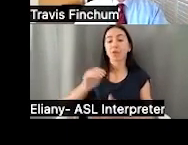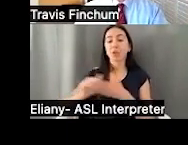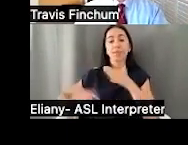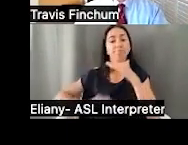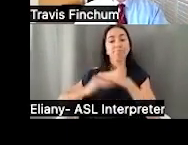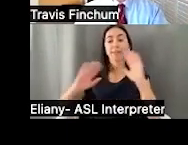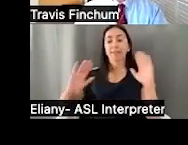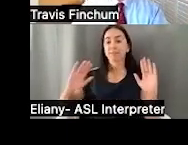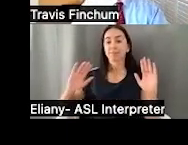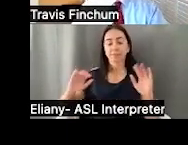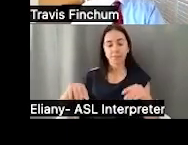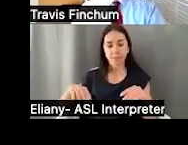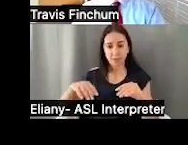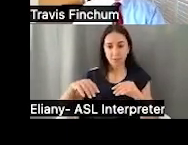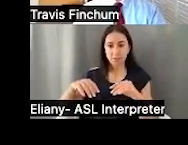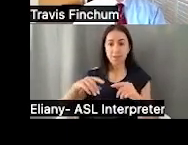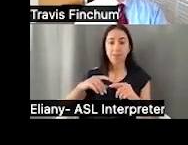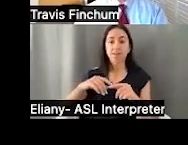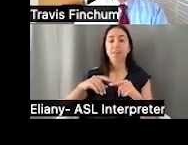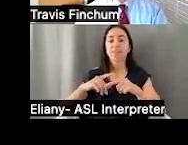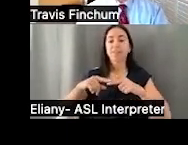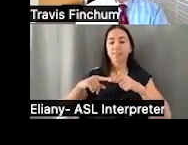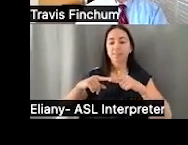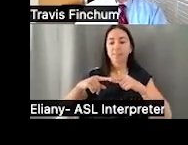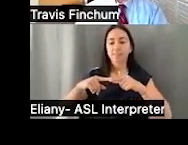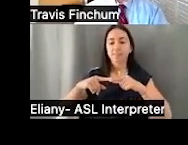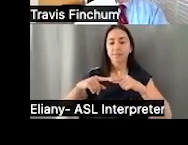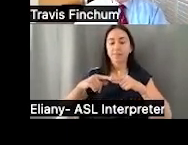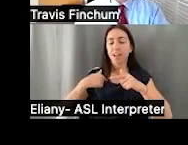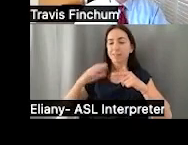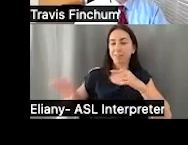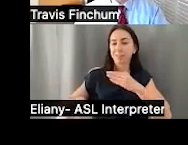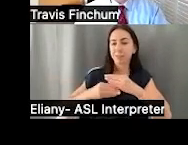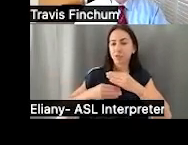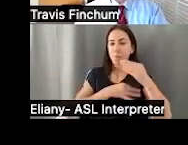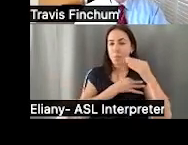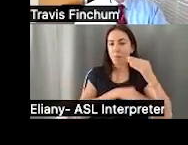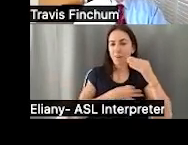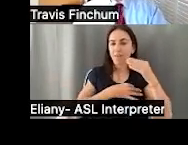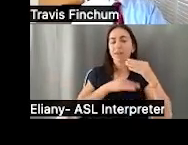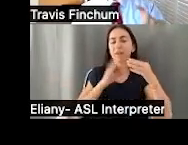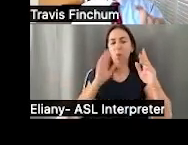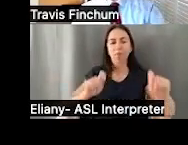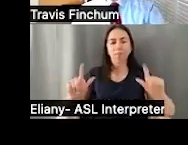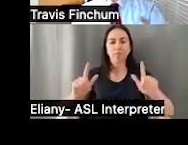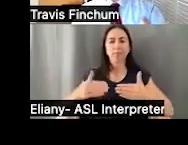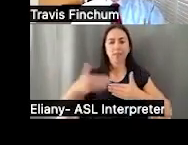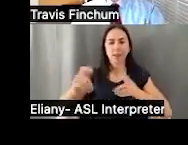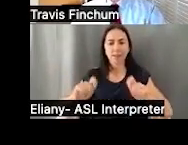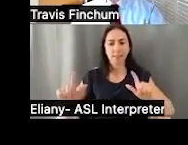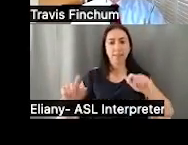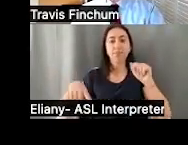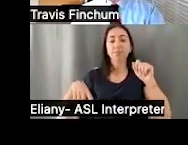maximum to the individual. And it also comes with an extra benefit, which is going to be over on the next screen. So we're talking